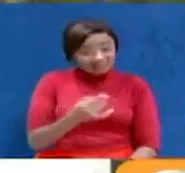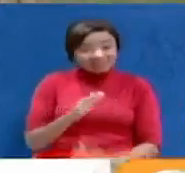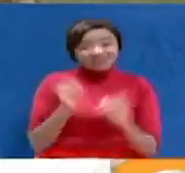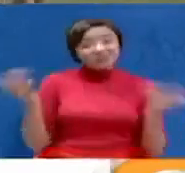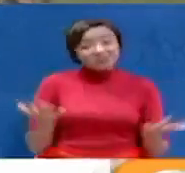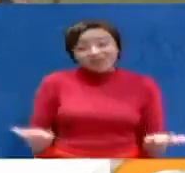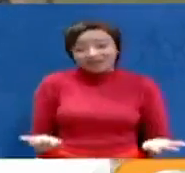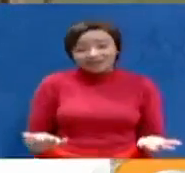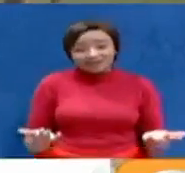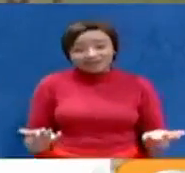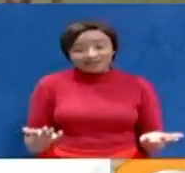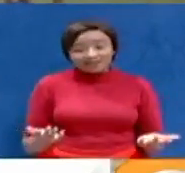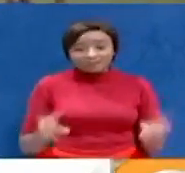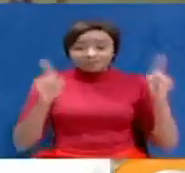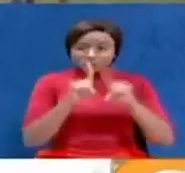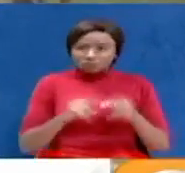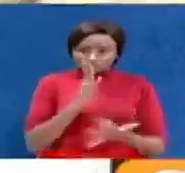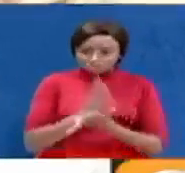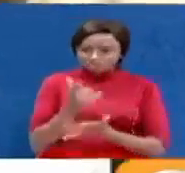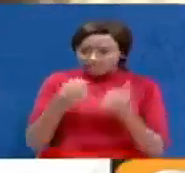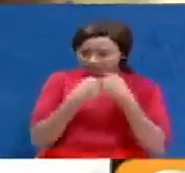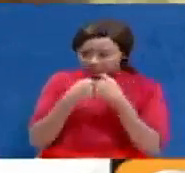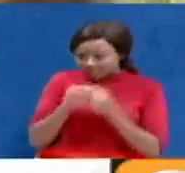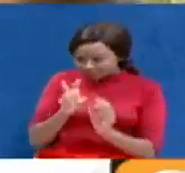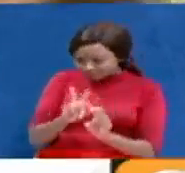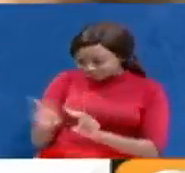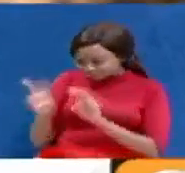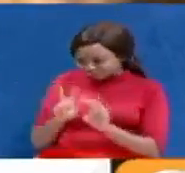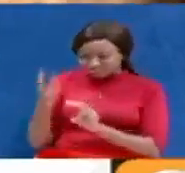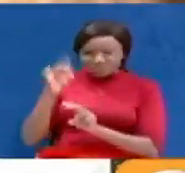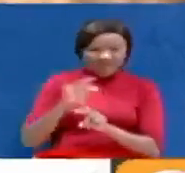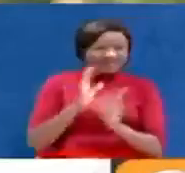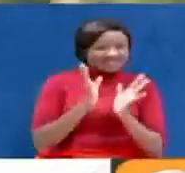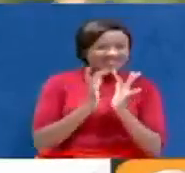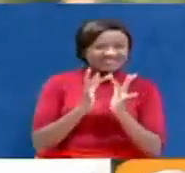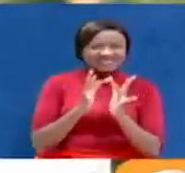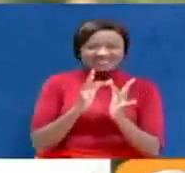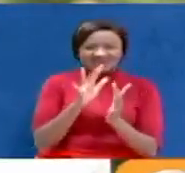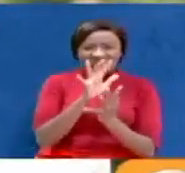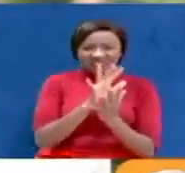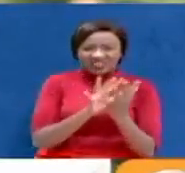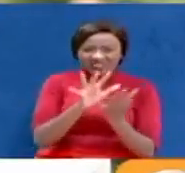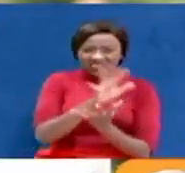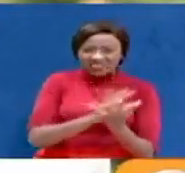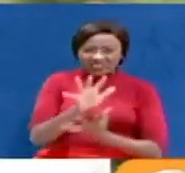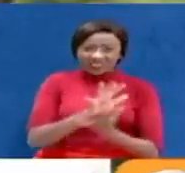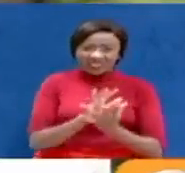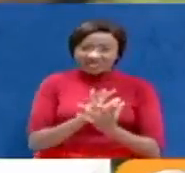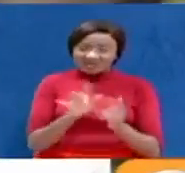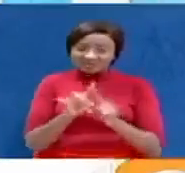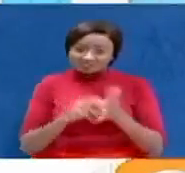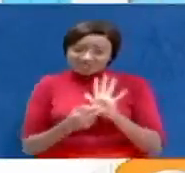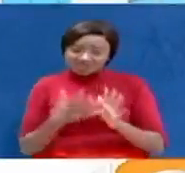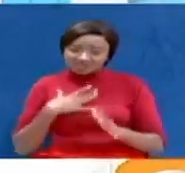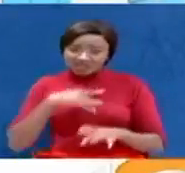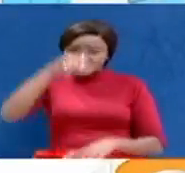this is a problem. Besides the challenges of streaming live lectures due to a low internet speed here, Majiwa is worried that perhaps the quality of his